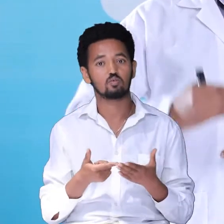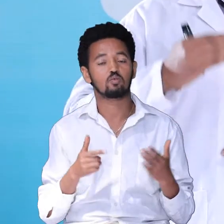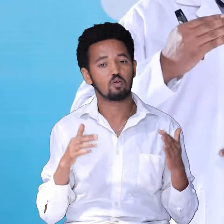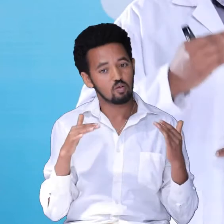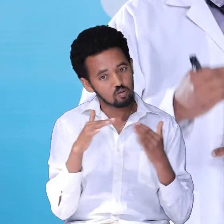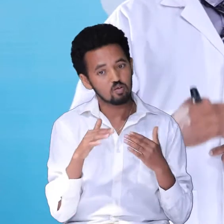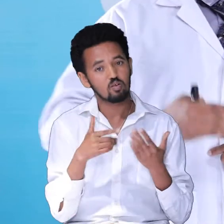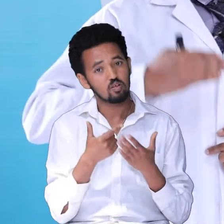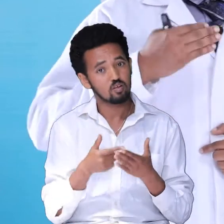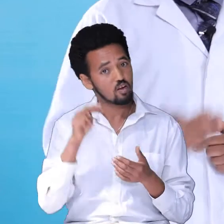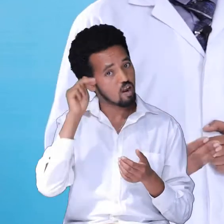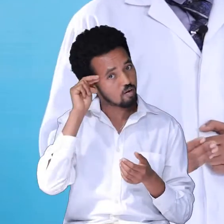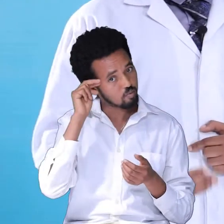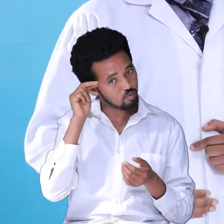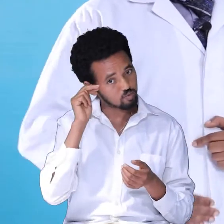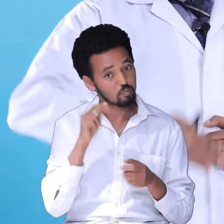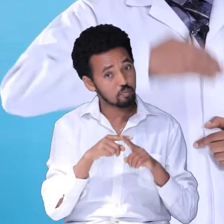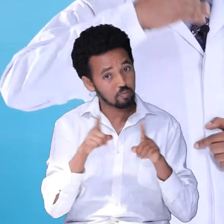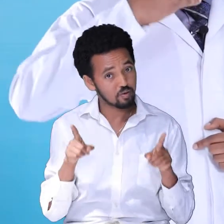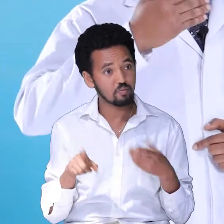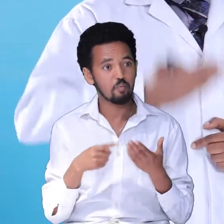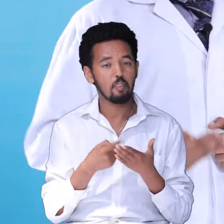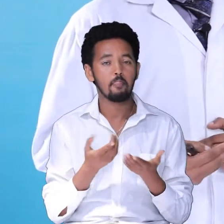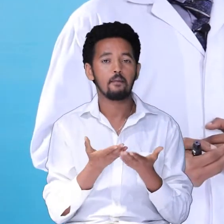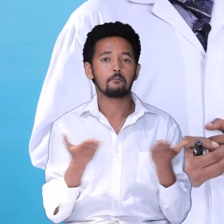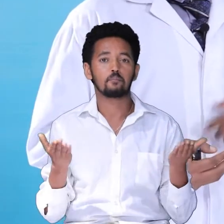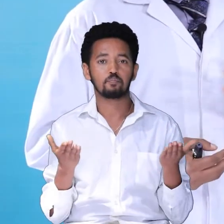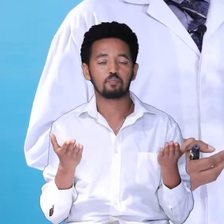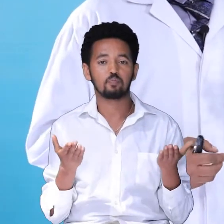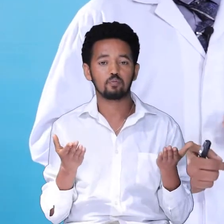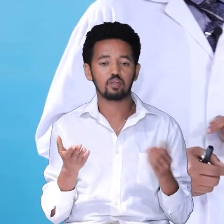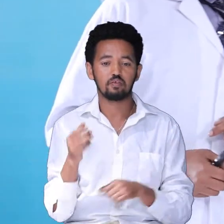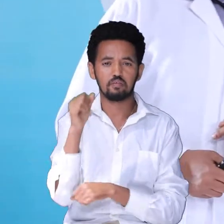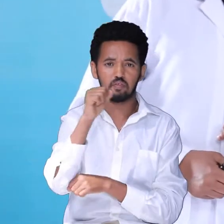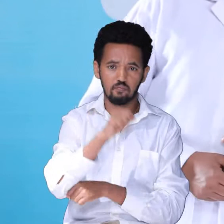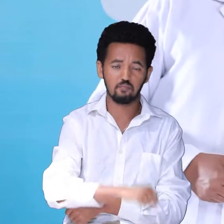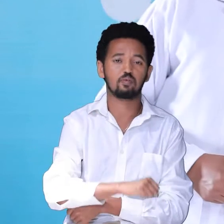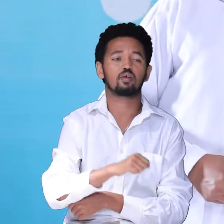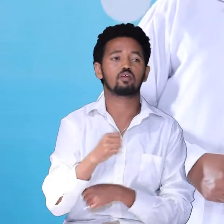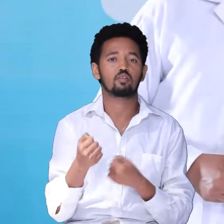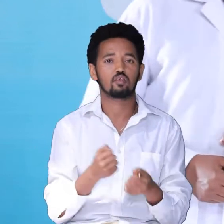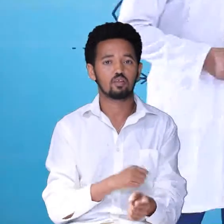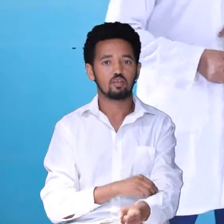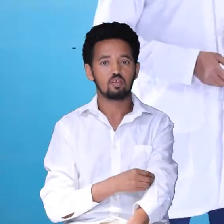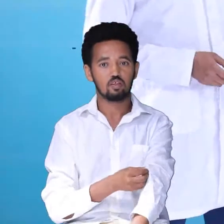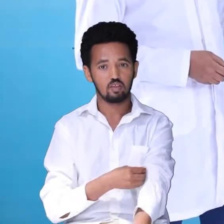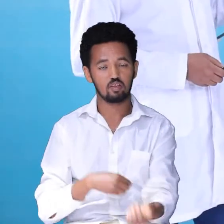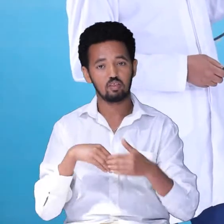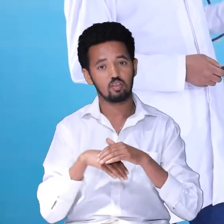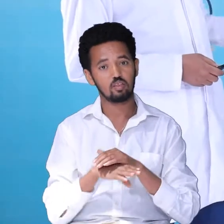of Napoleon Bonaparte, but there was little defeat, especially in the war with Great